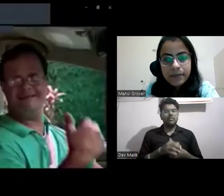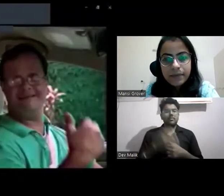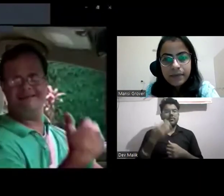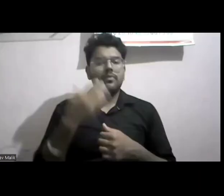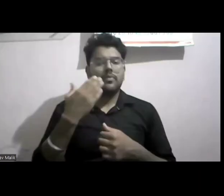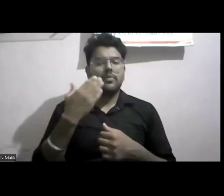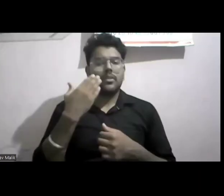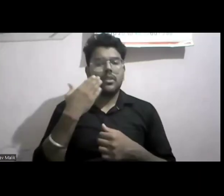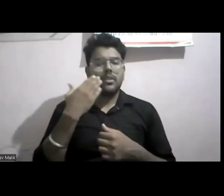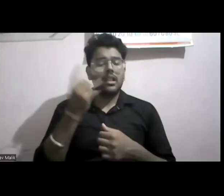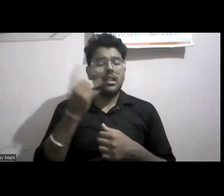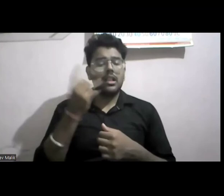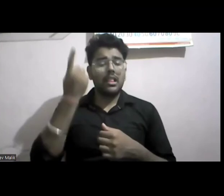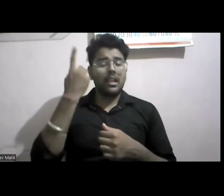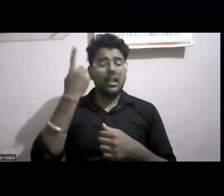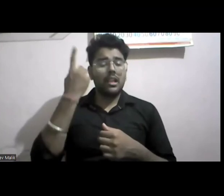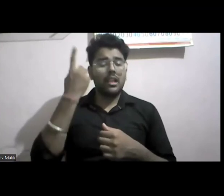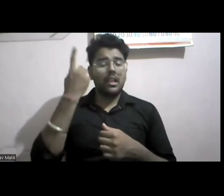year, in